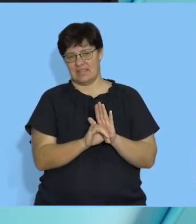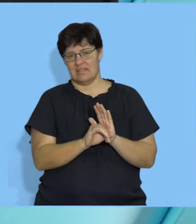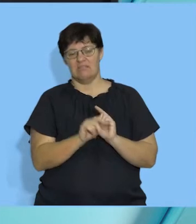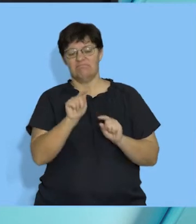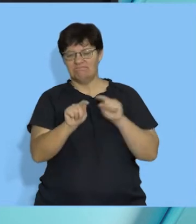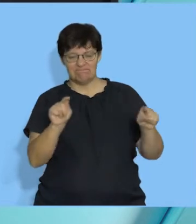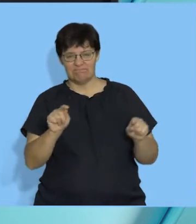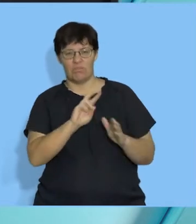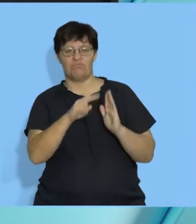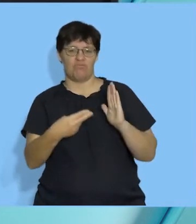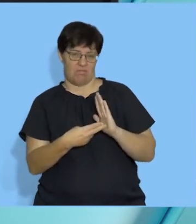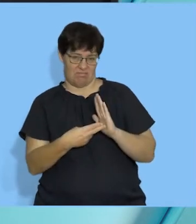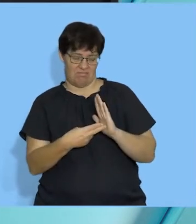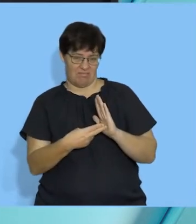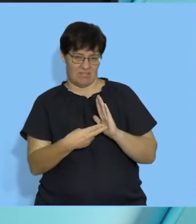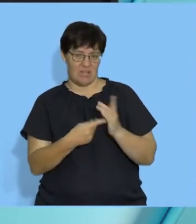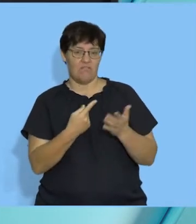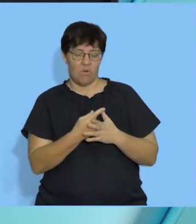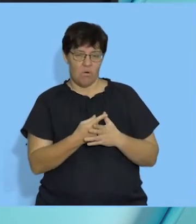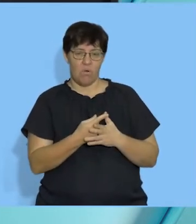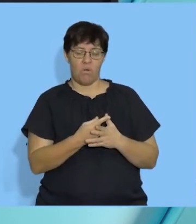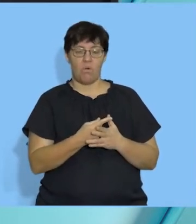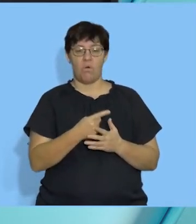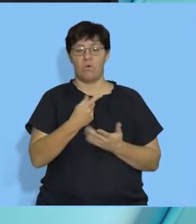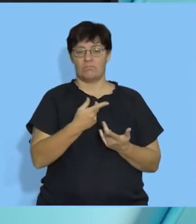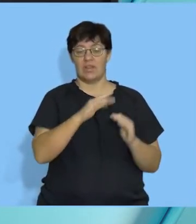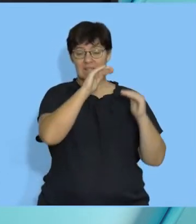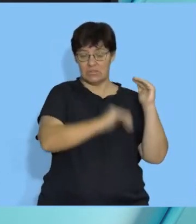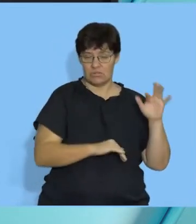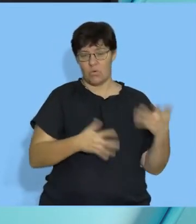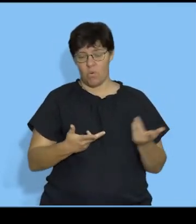species, in terms of your oxidizing agent as well as your reducing agent.